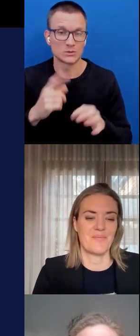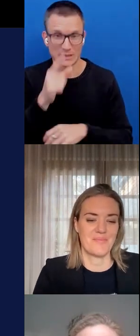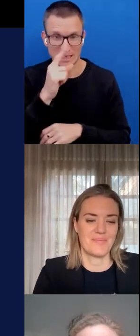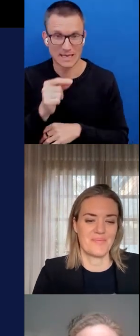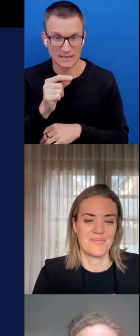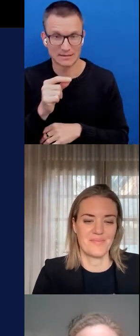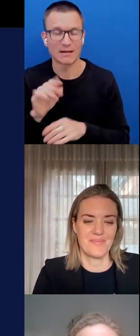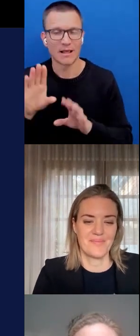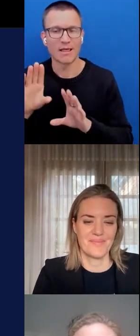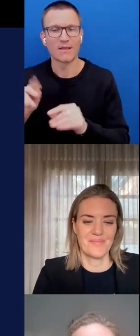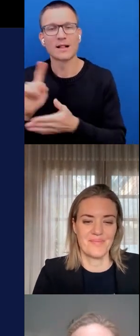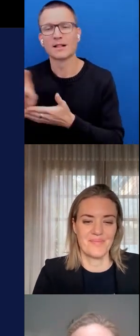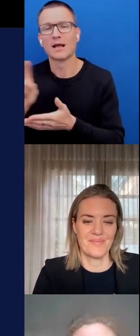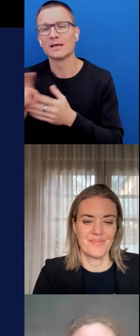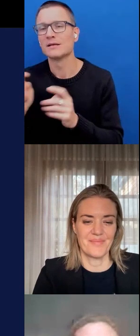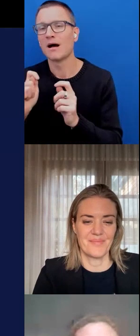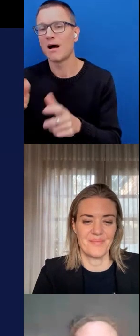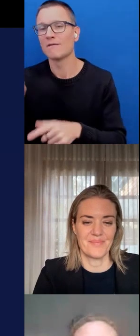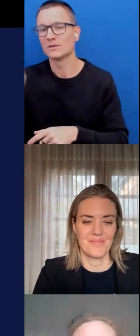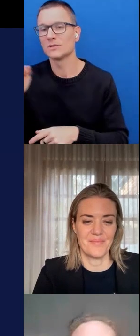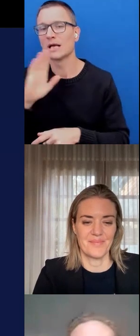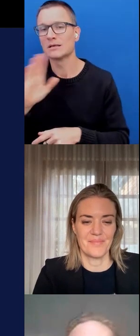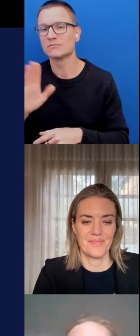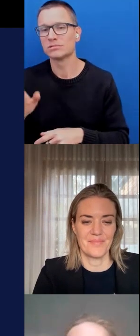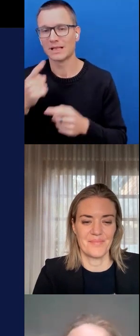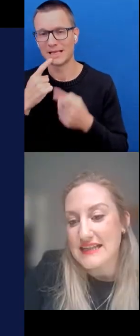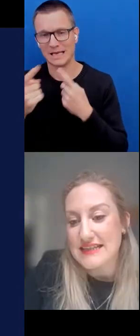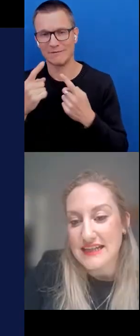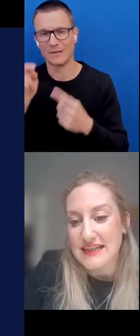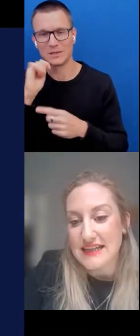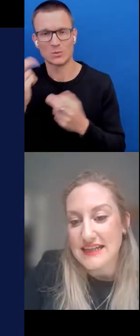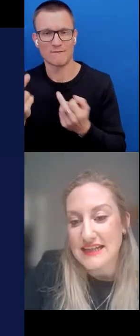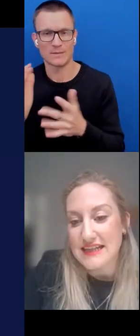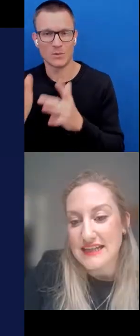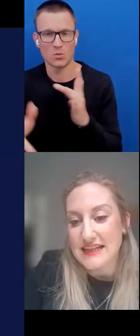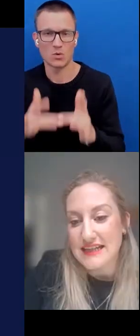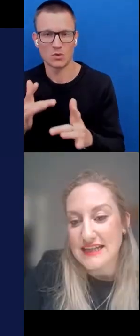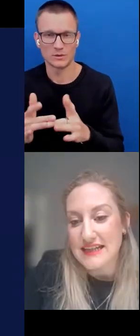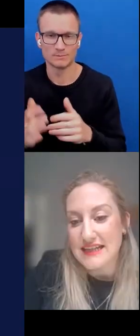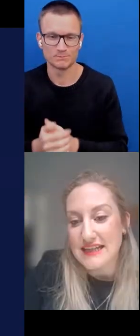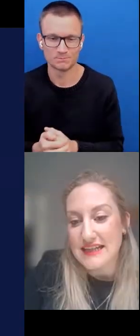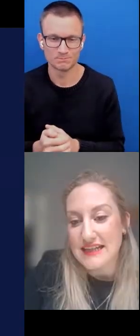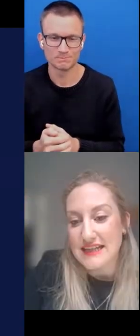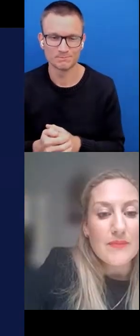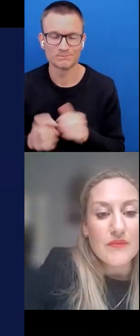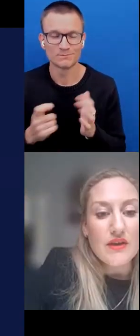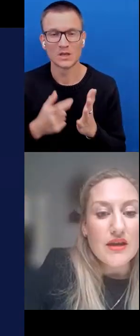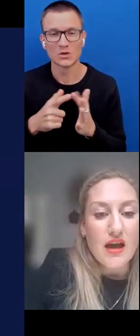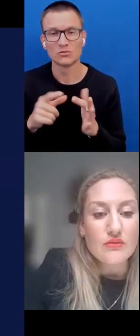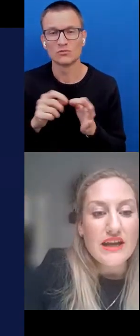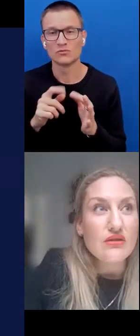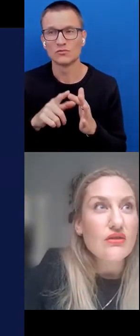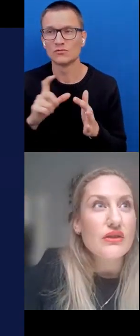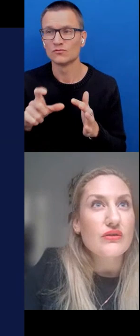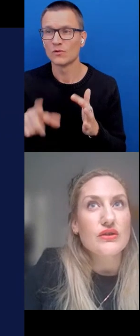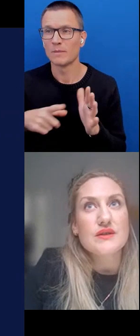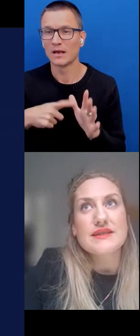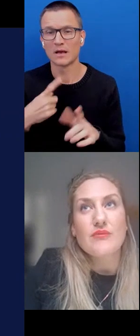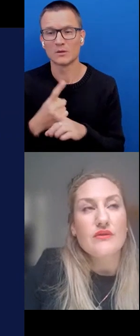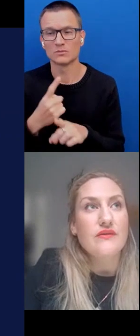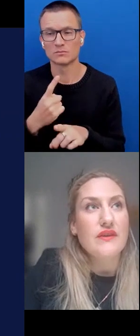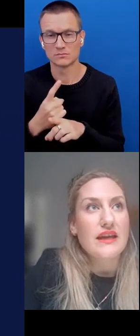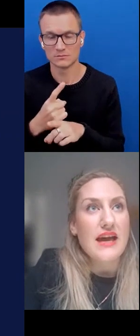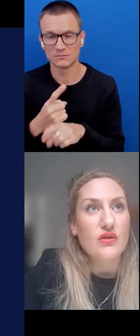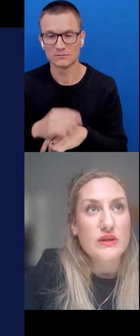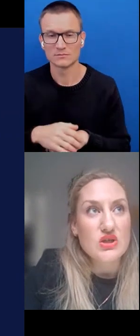Rebecca. Thanks, Fiona. It's Rebecca from Randstad speaking again. I will now go through